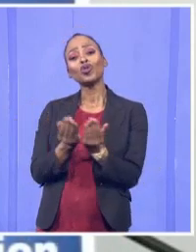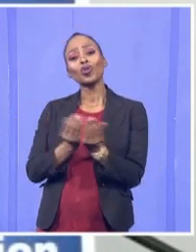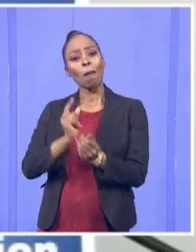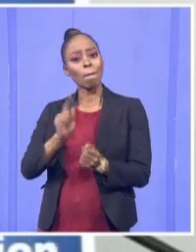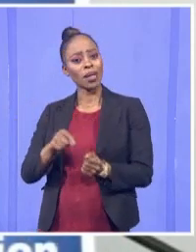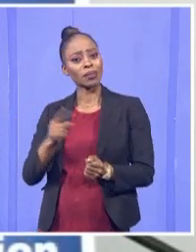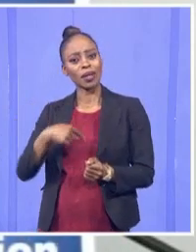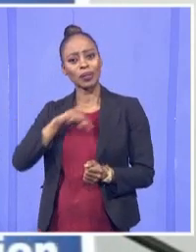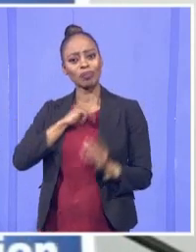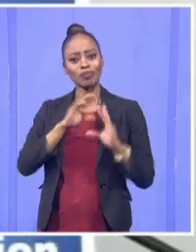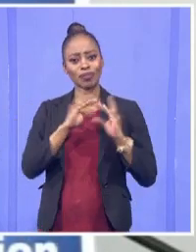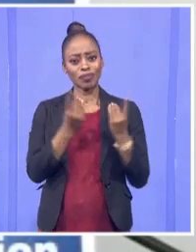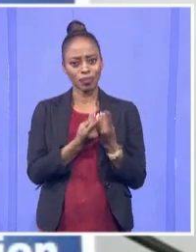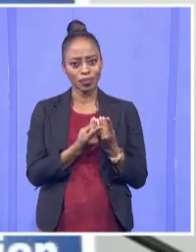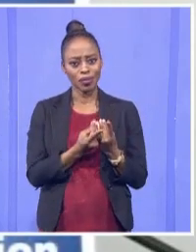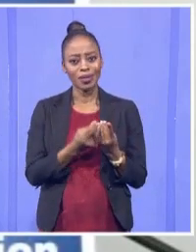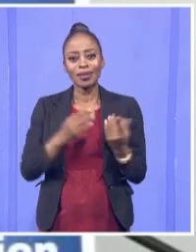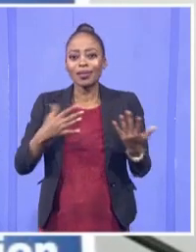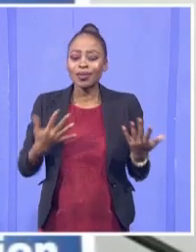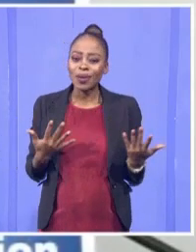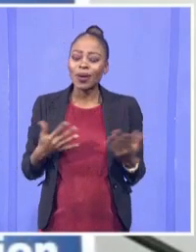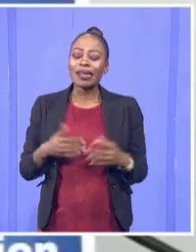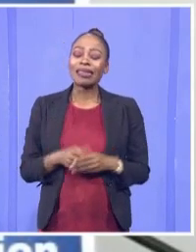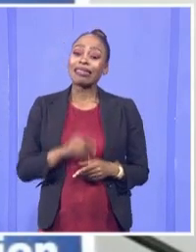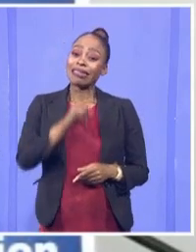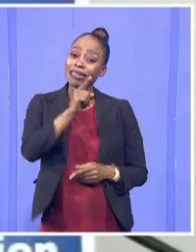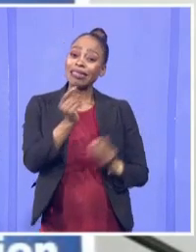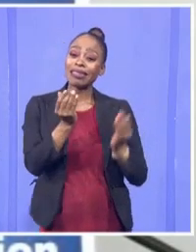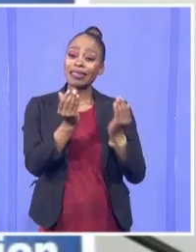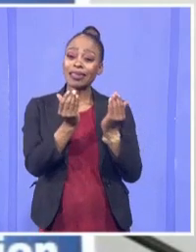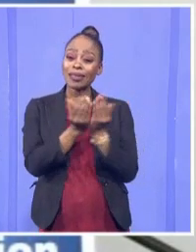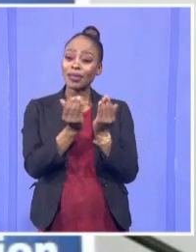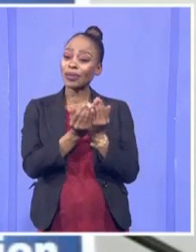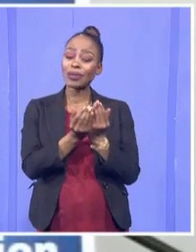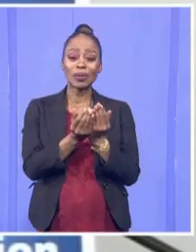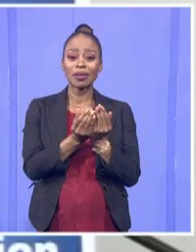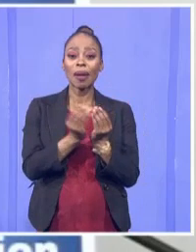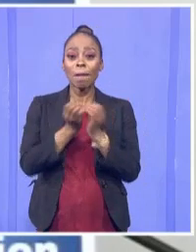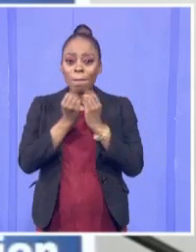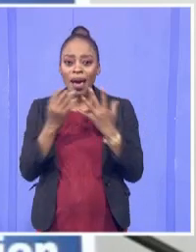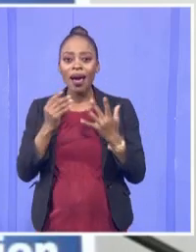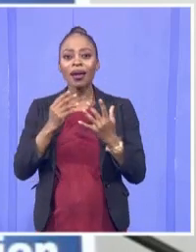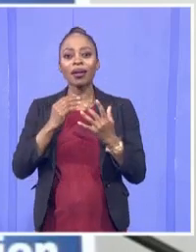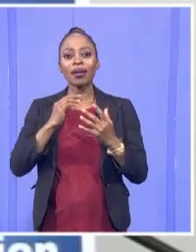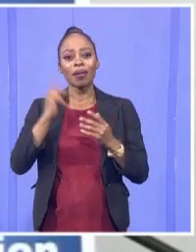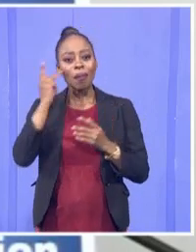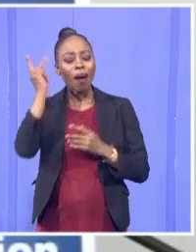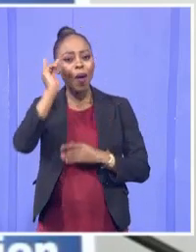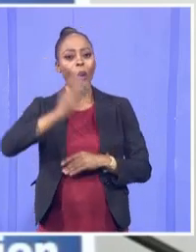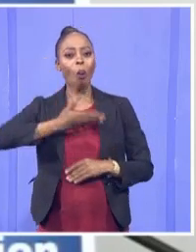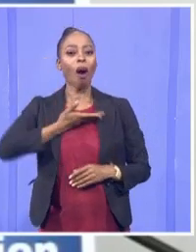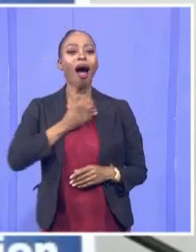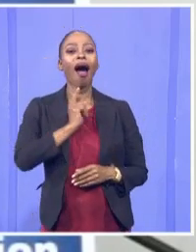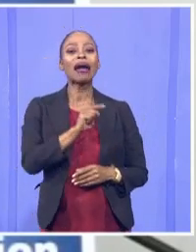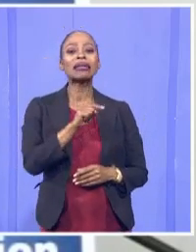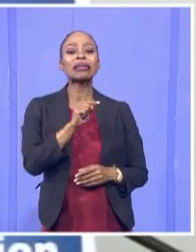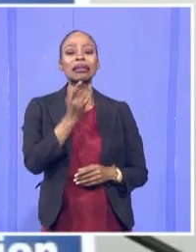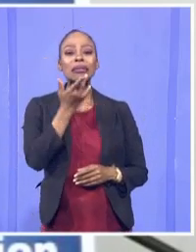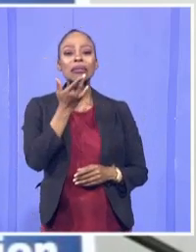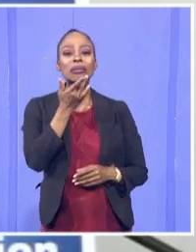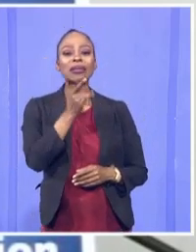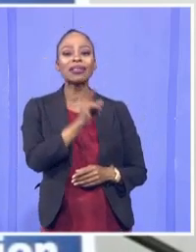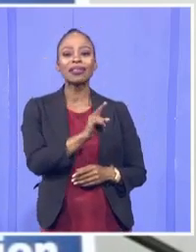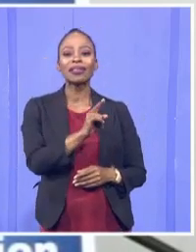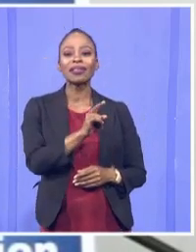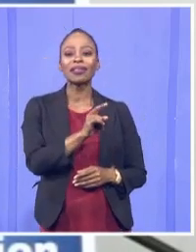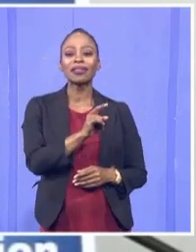department. So that's our most sought after school in our province. The second one, as